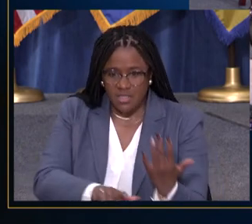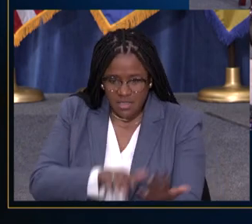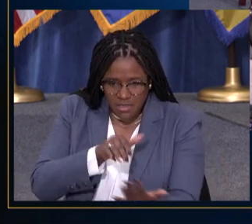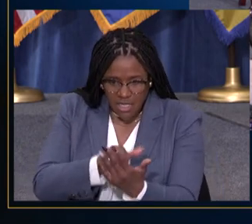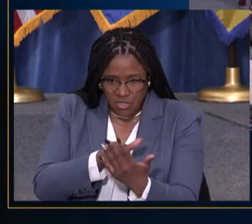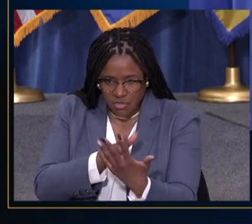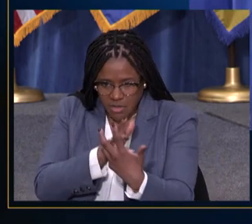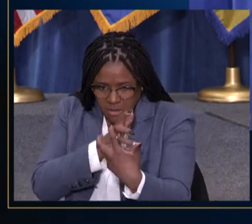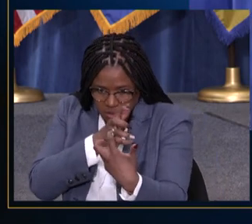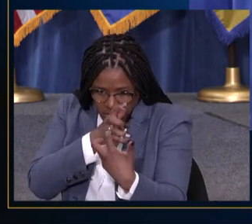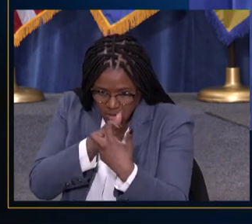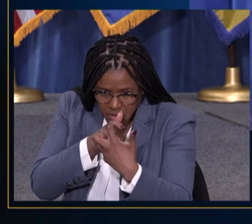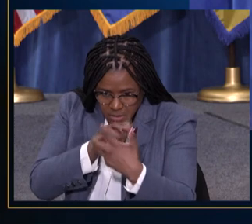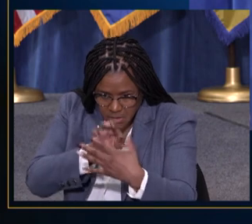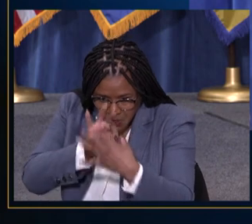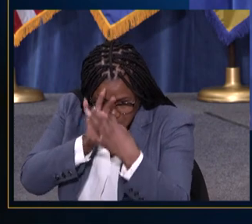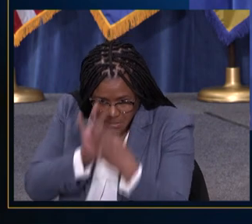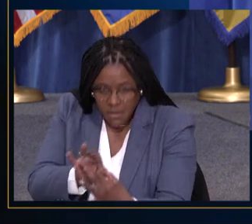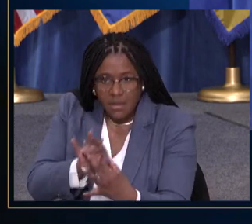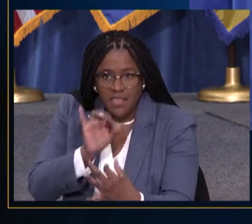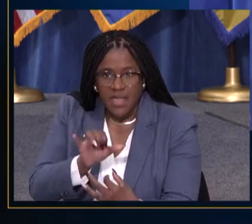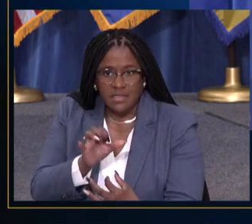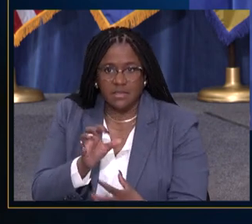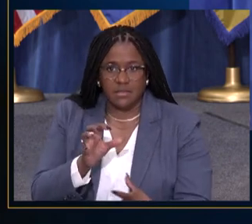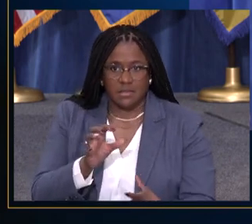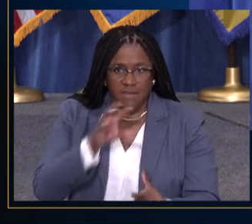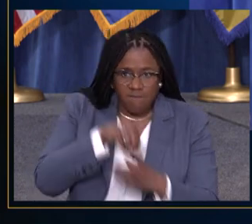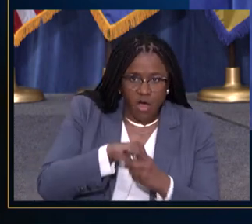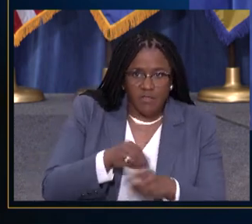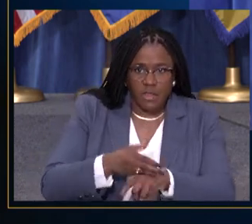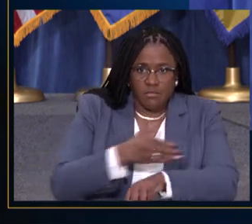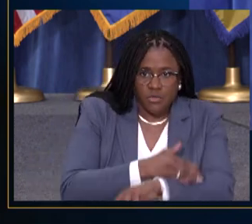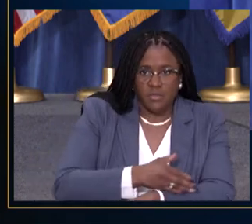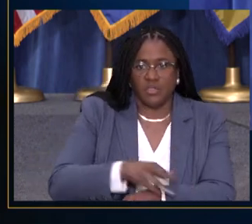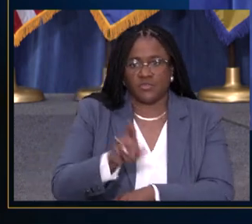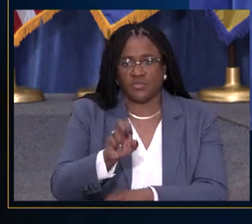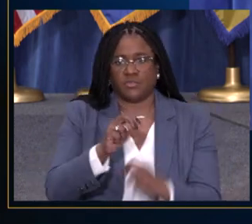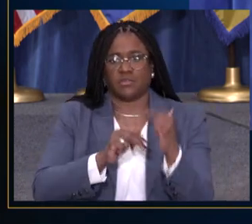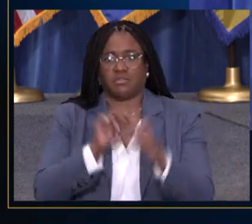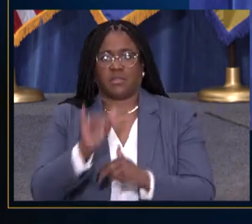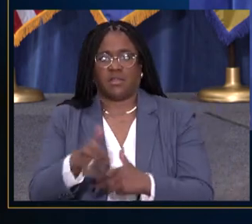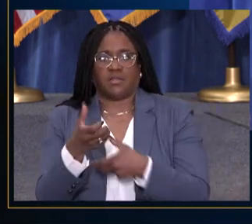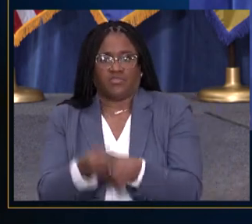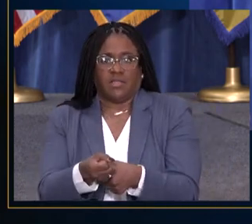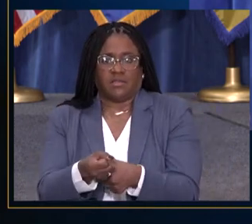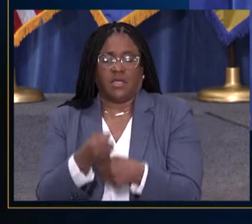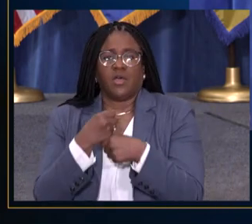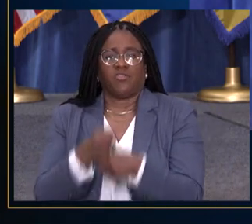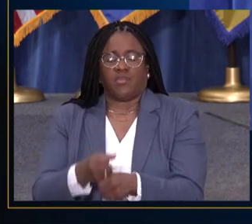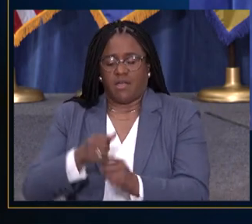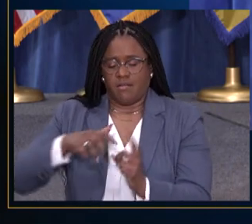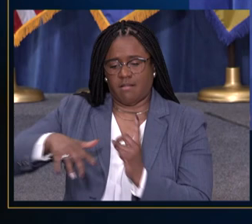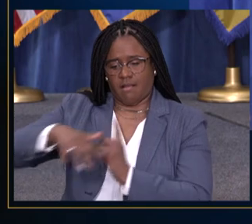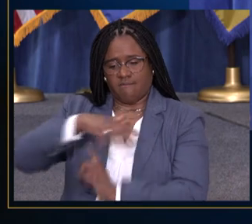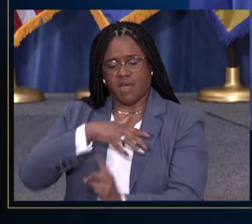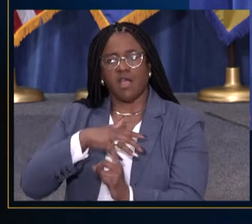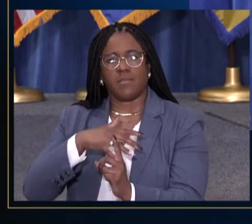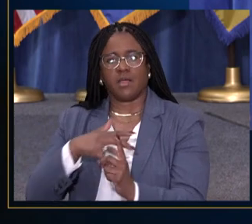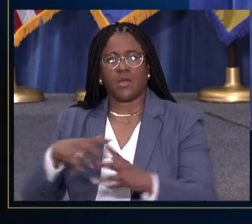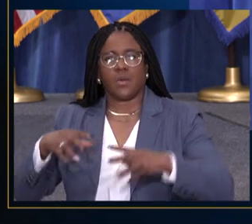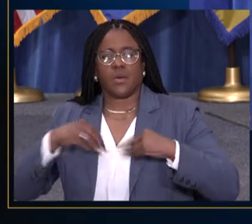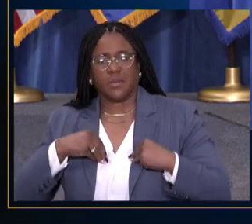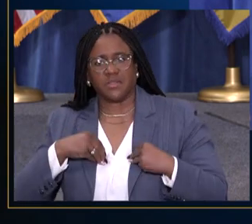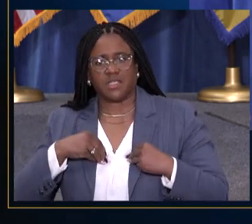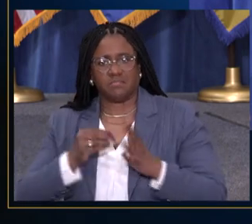comes back into some of the improvements in rebuilding that trust, is creating an environment where there's ownership